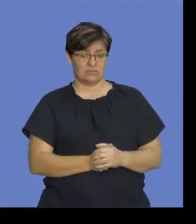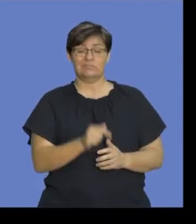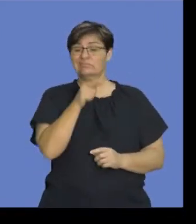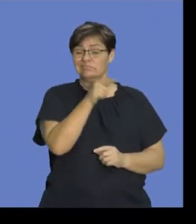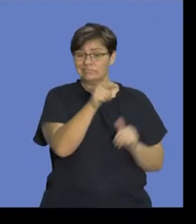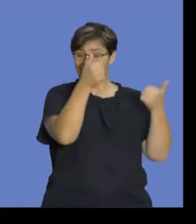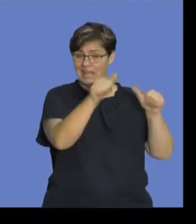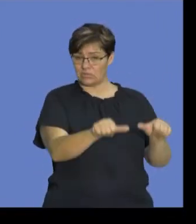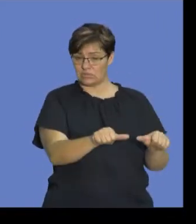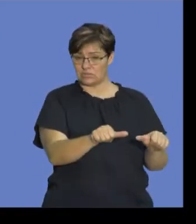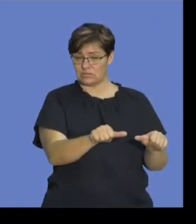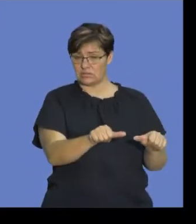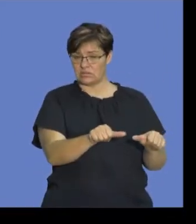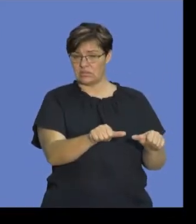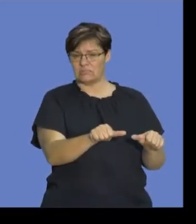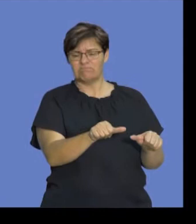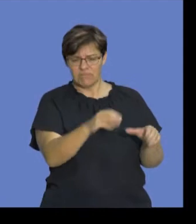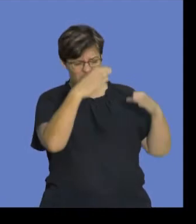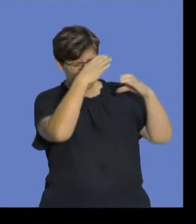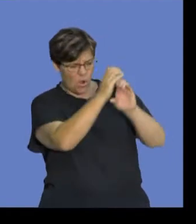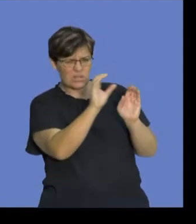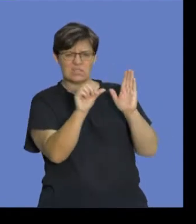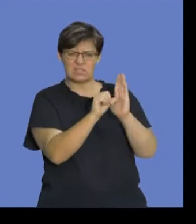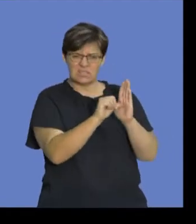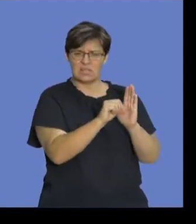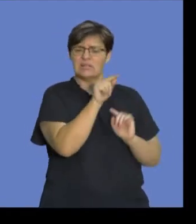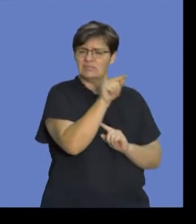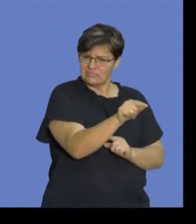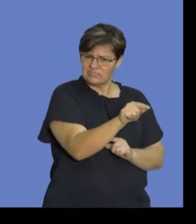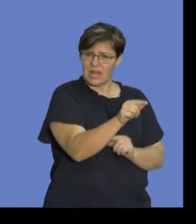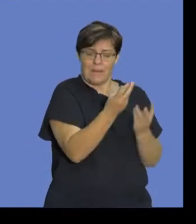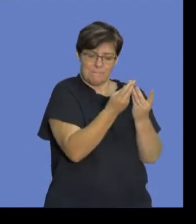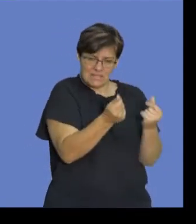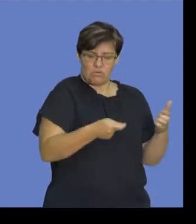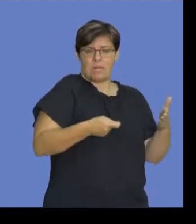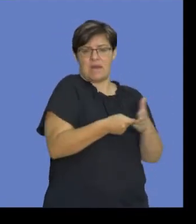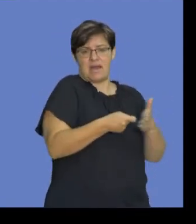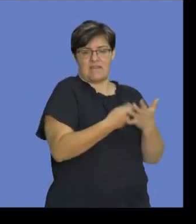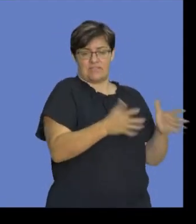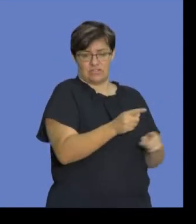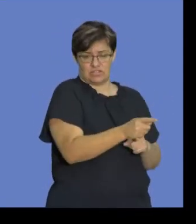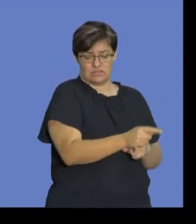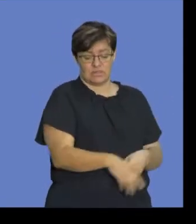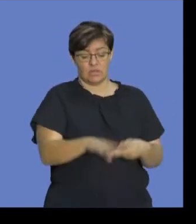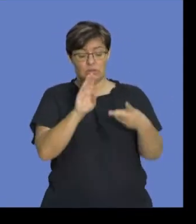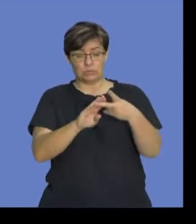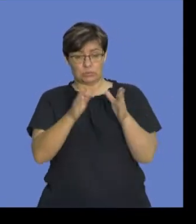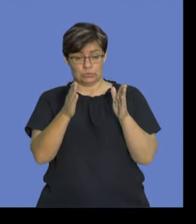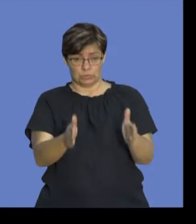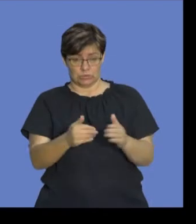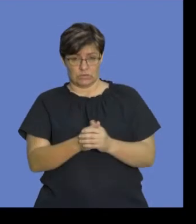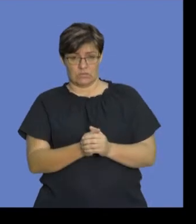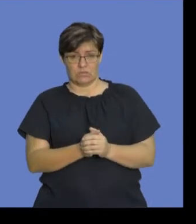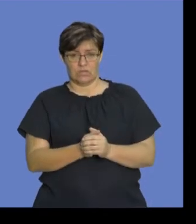right? That account obviously deals primarily with the materials that you have purchased.